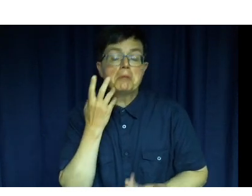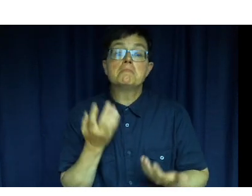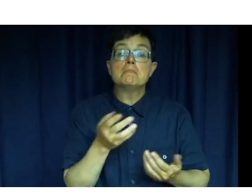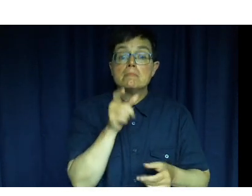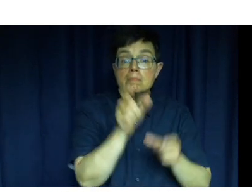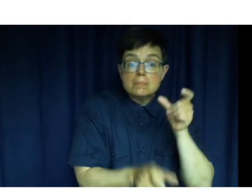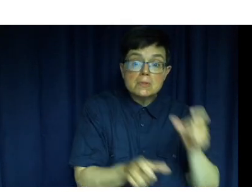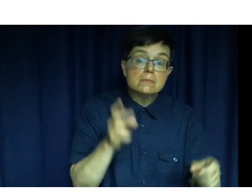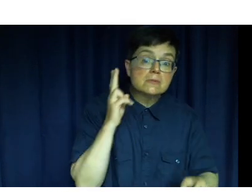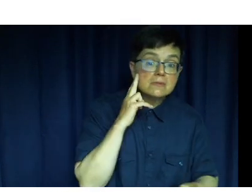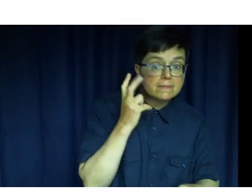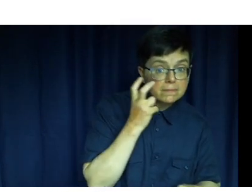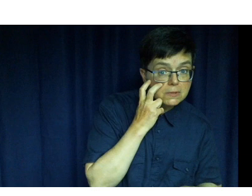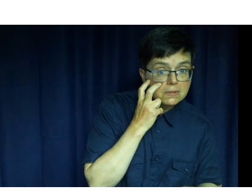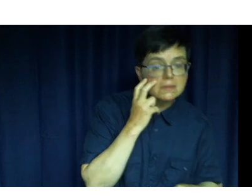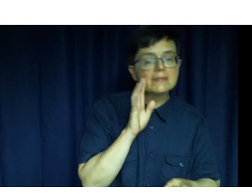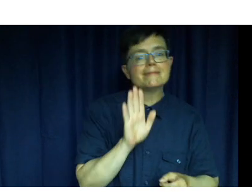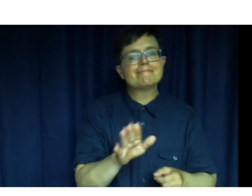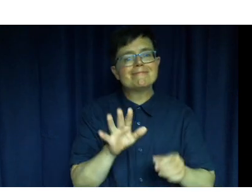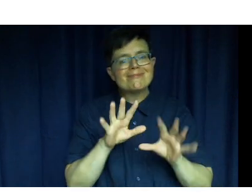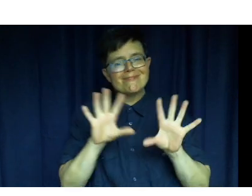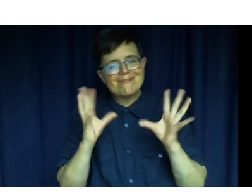deafblindness influences their lives.